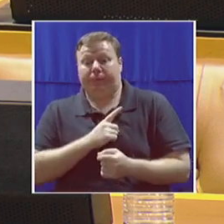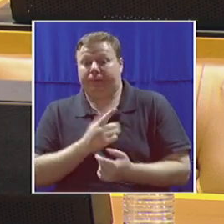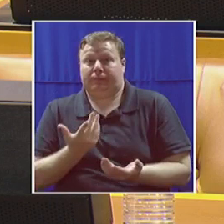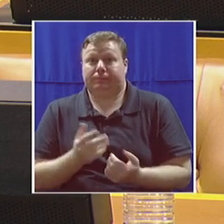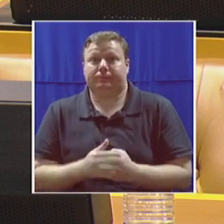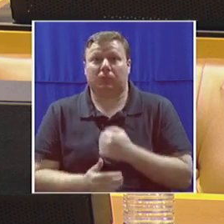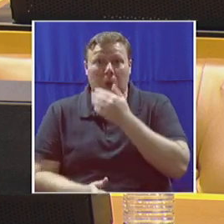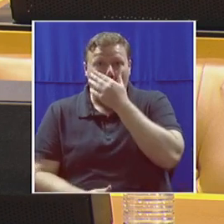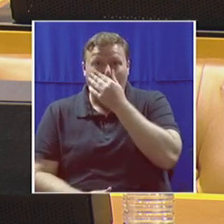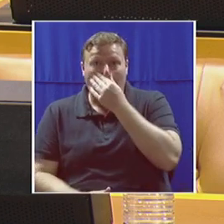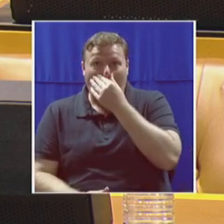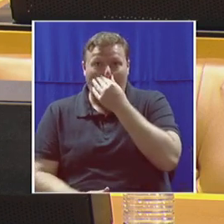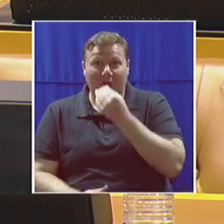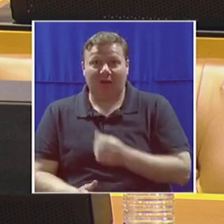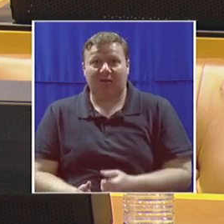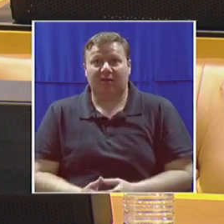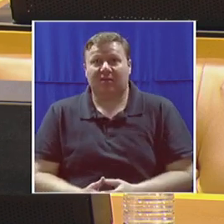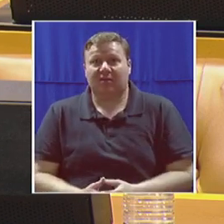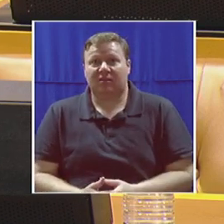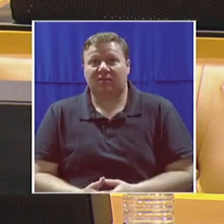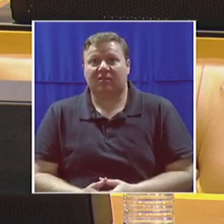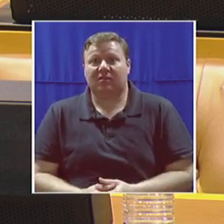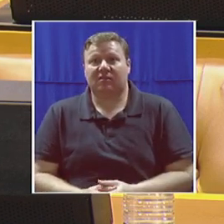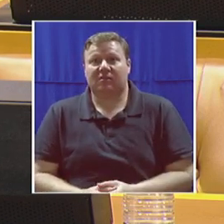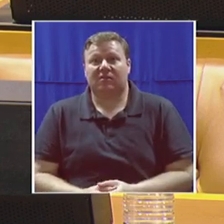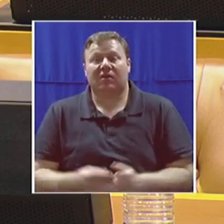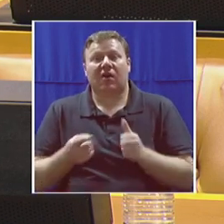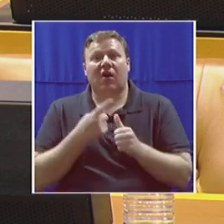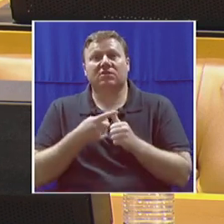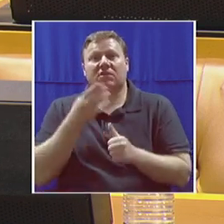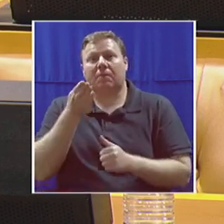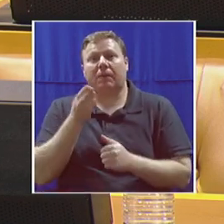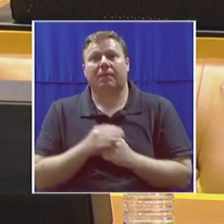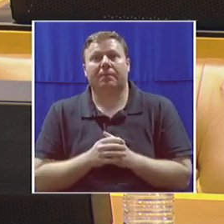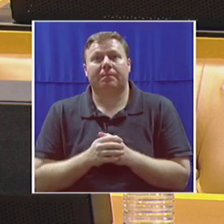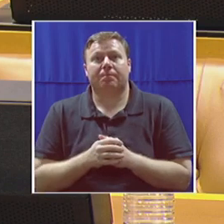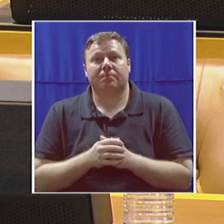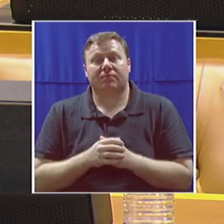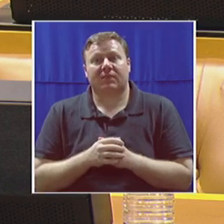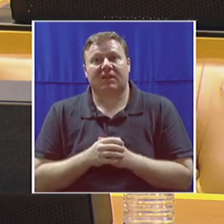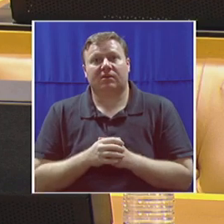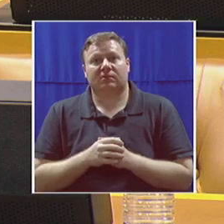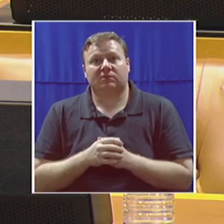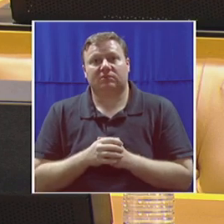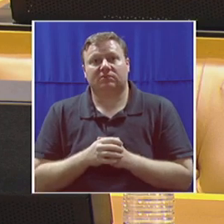um the uh answer to the question is as